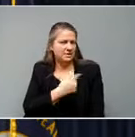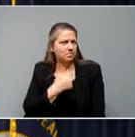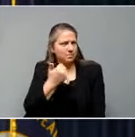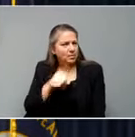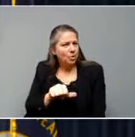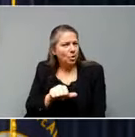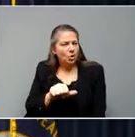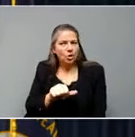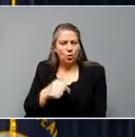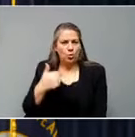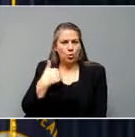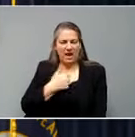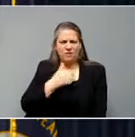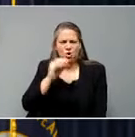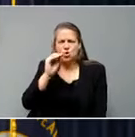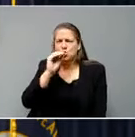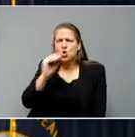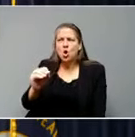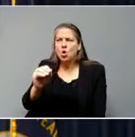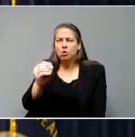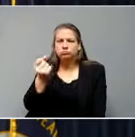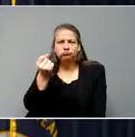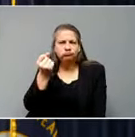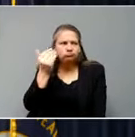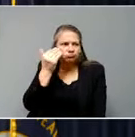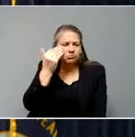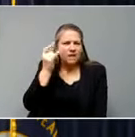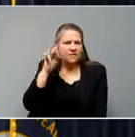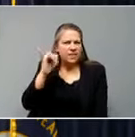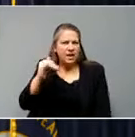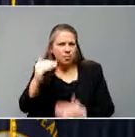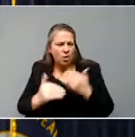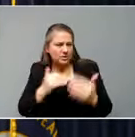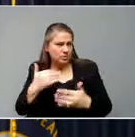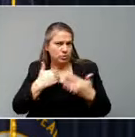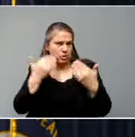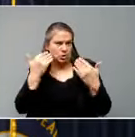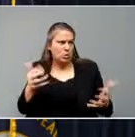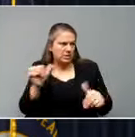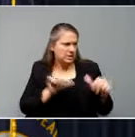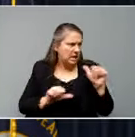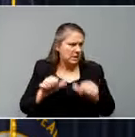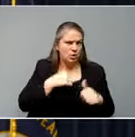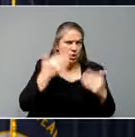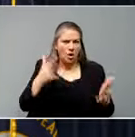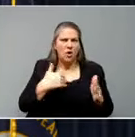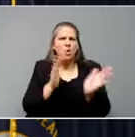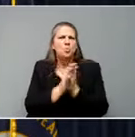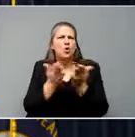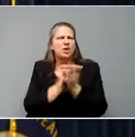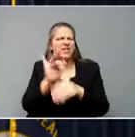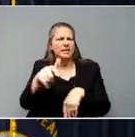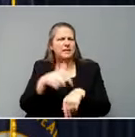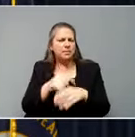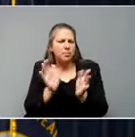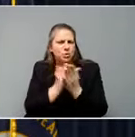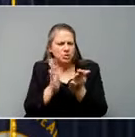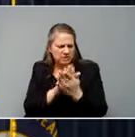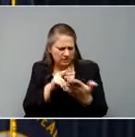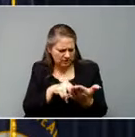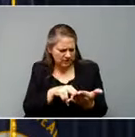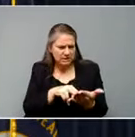almost no knowledge of the process and the science and the rest, and there were some books out at the time that were suggesting